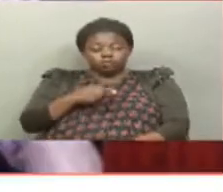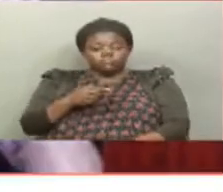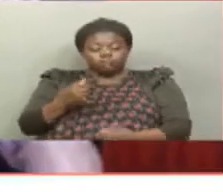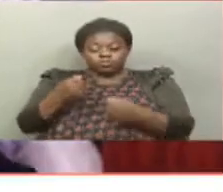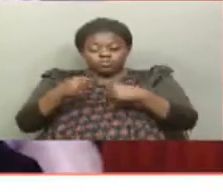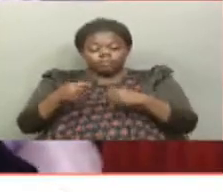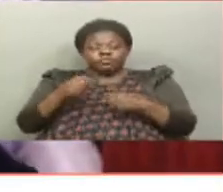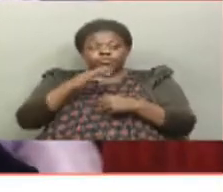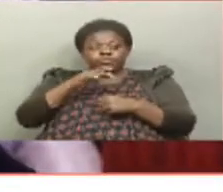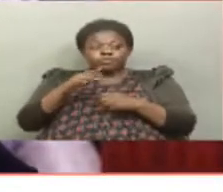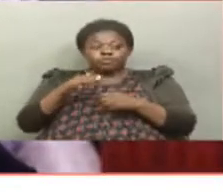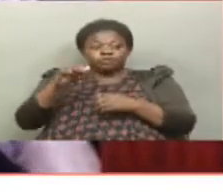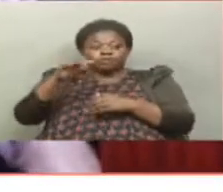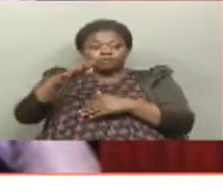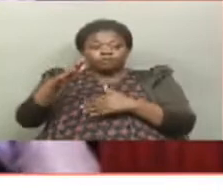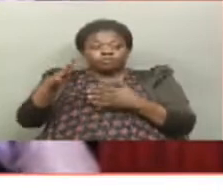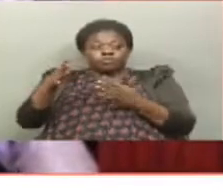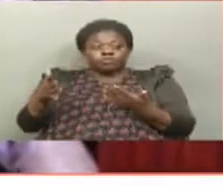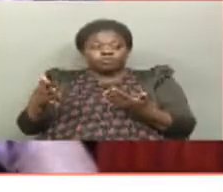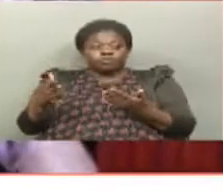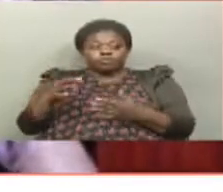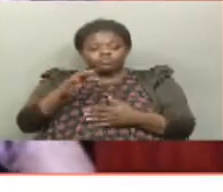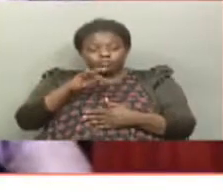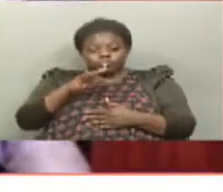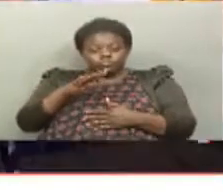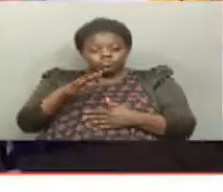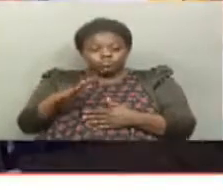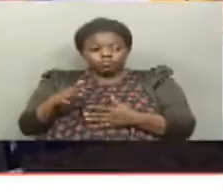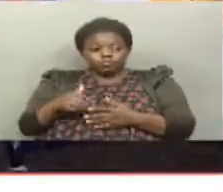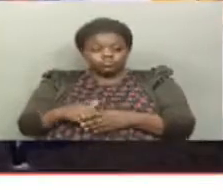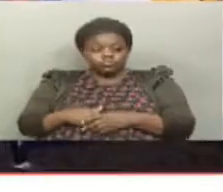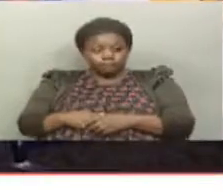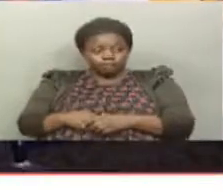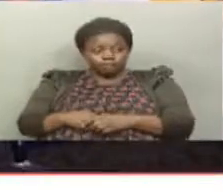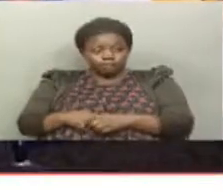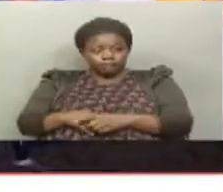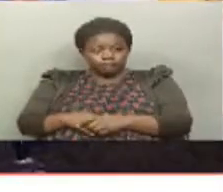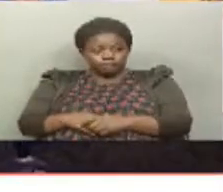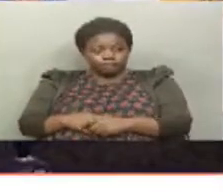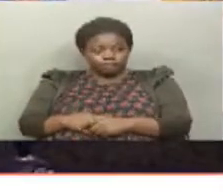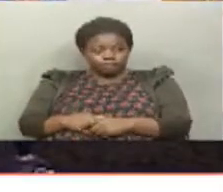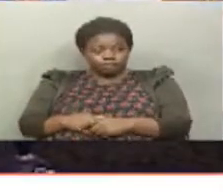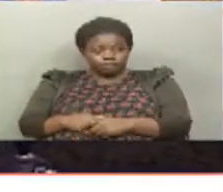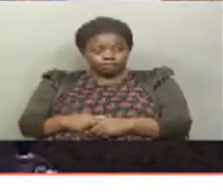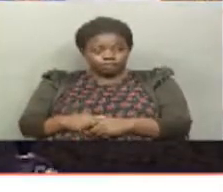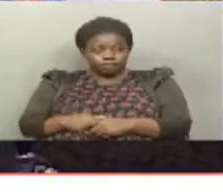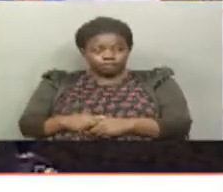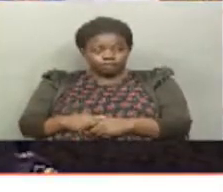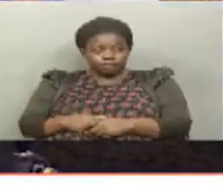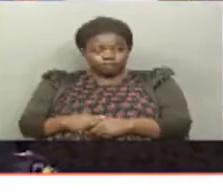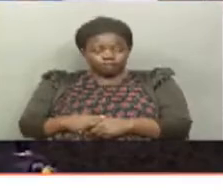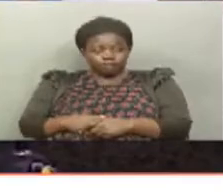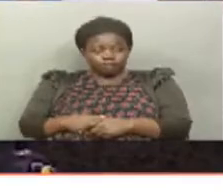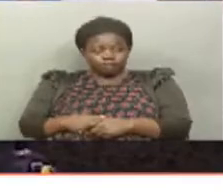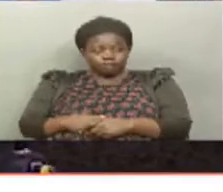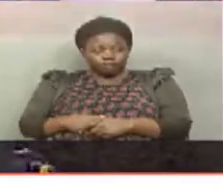know, I'm going to show him the action part of the game. Africa. And of course, ladies and gentlemen, as well,